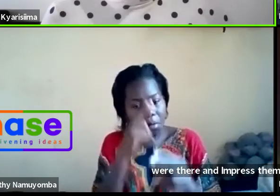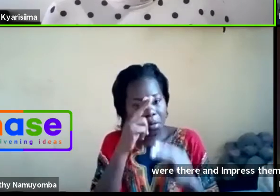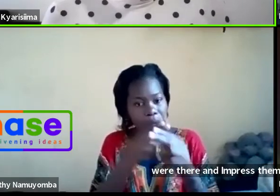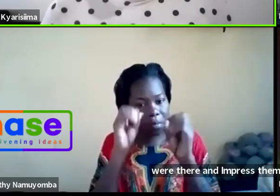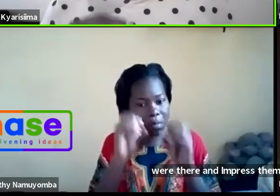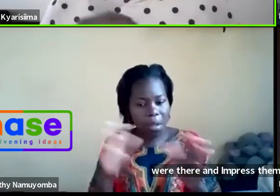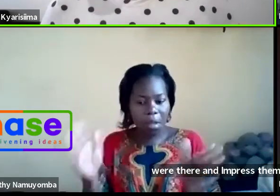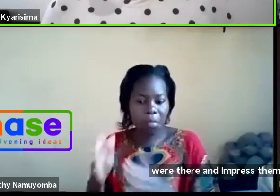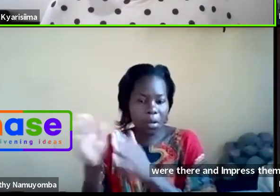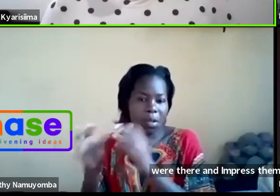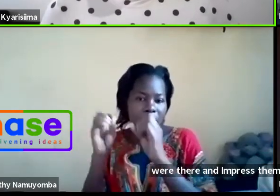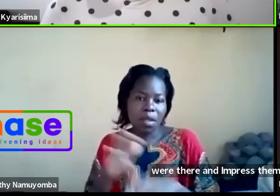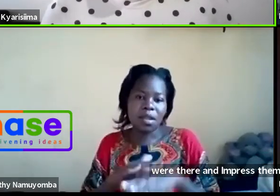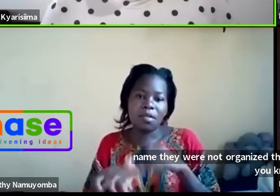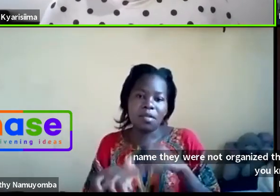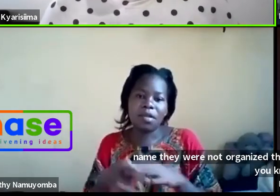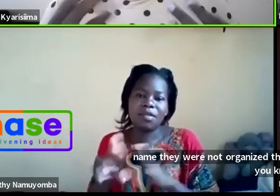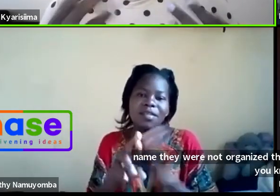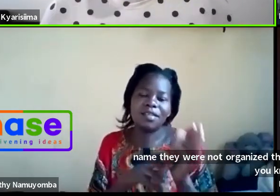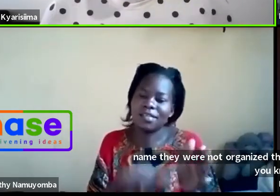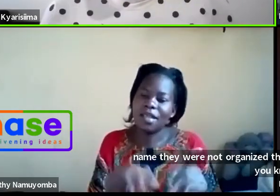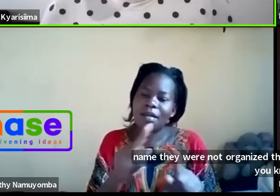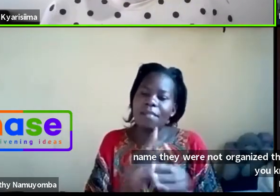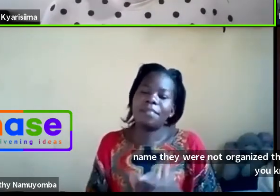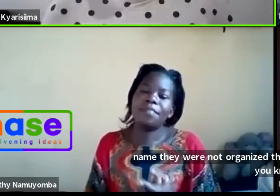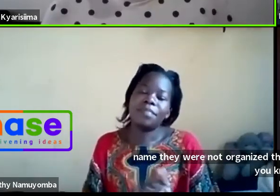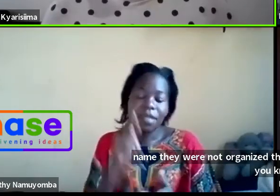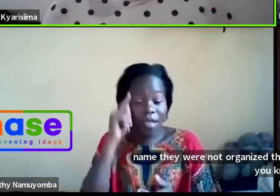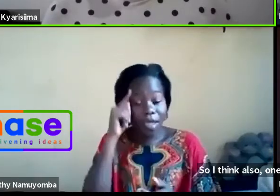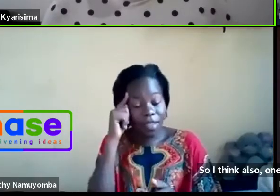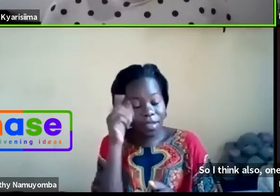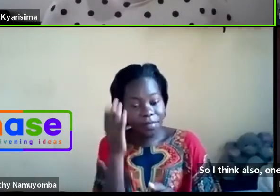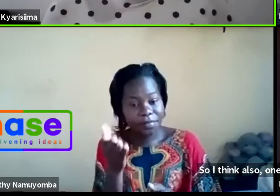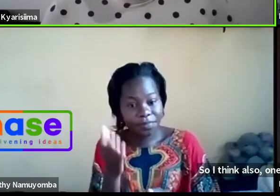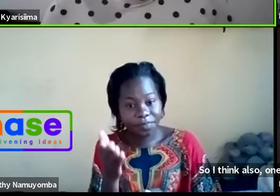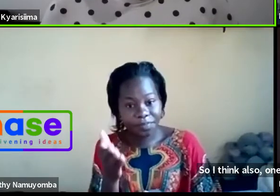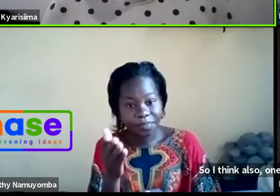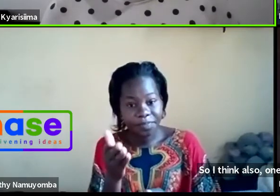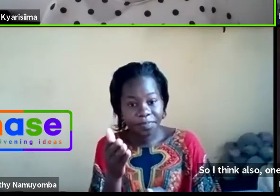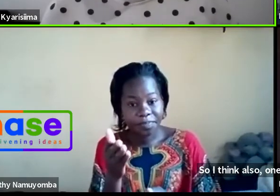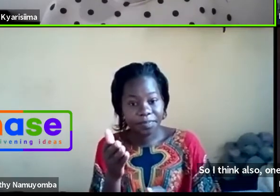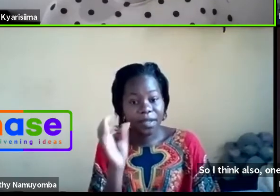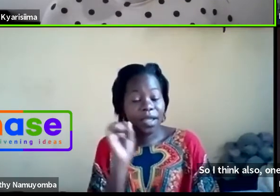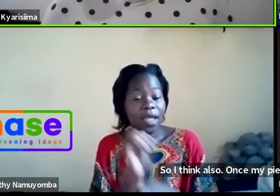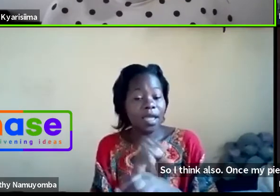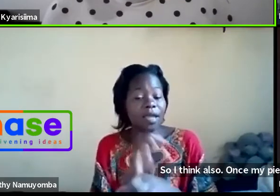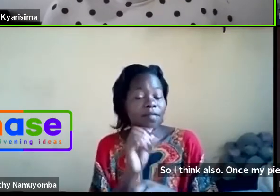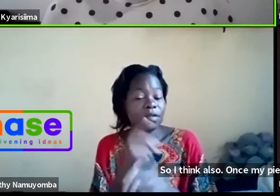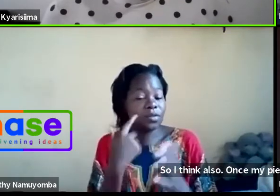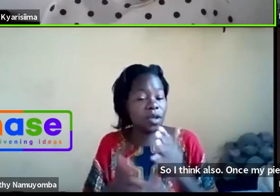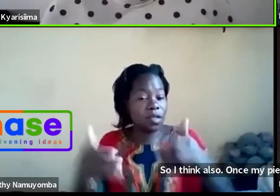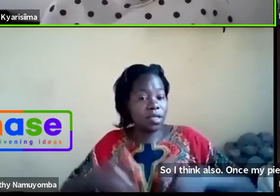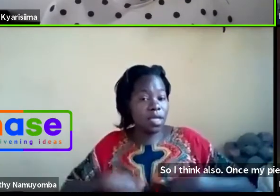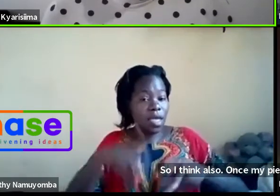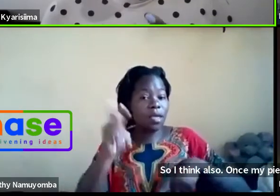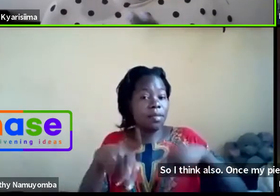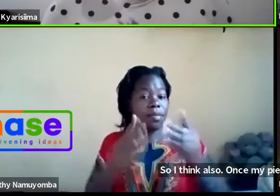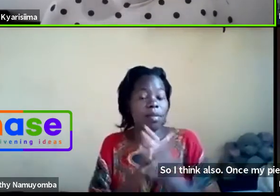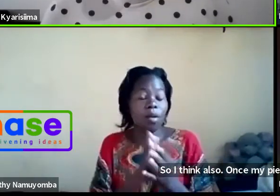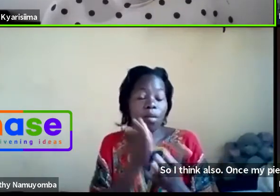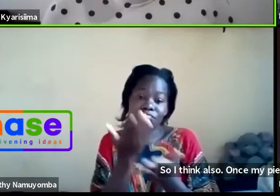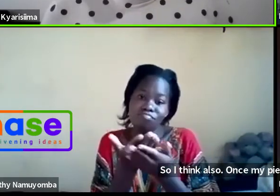themselves, So I think also one smart piece of advice I can give to young people is make sure you are very known